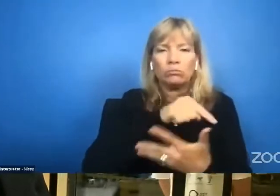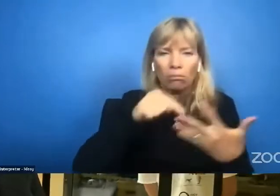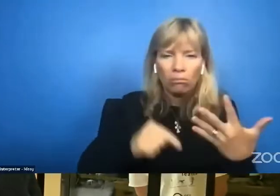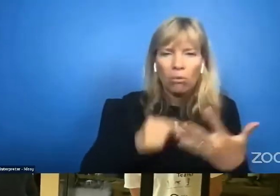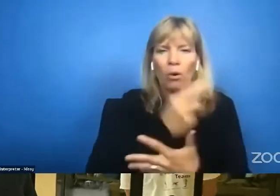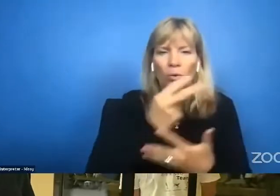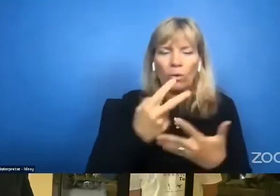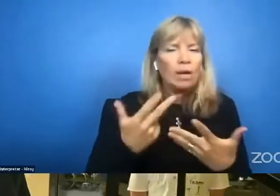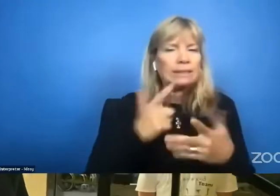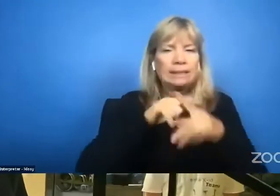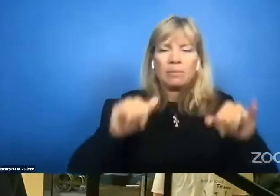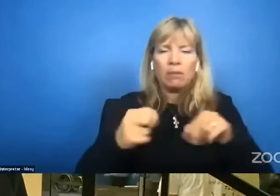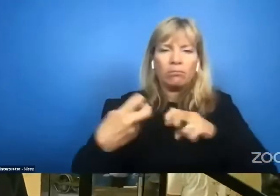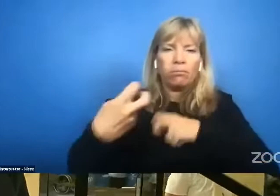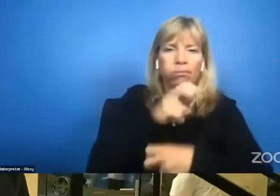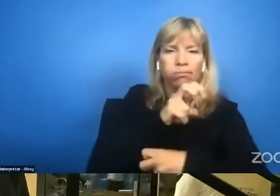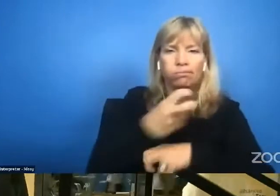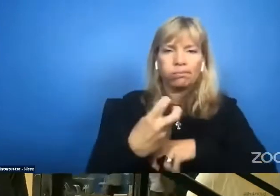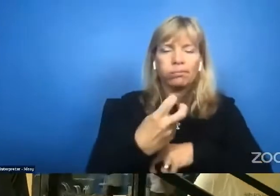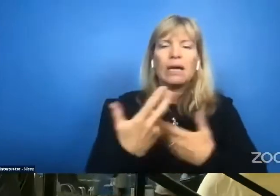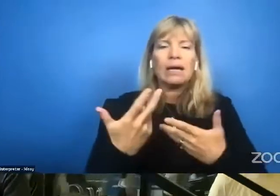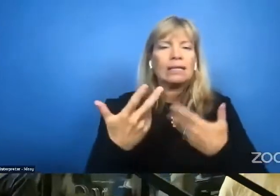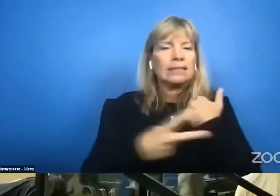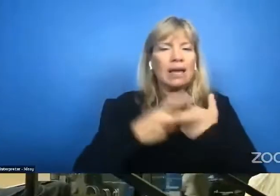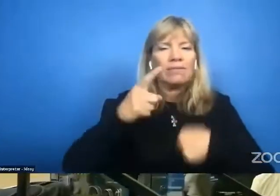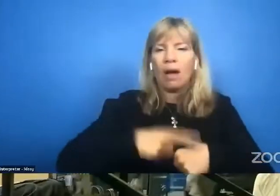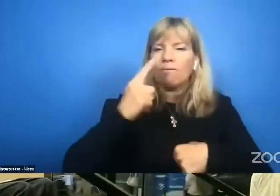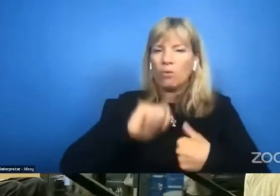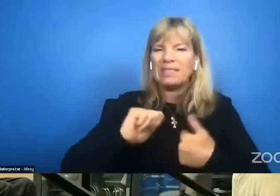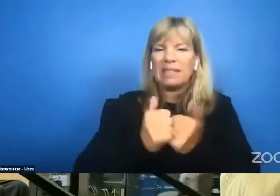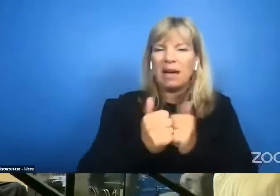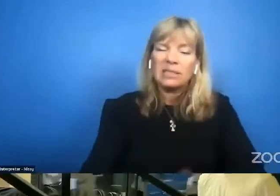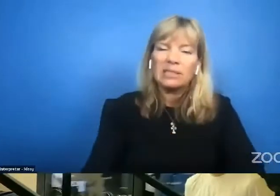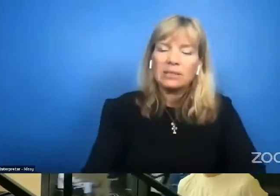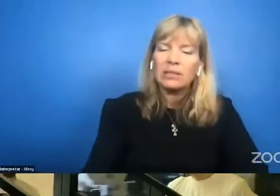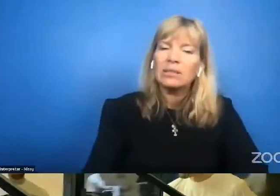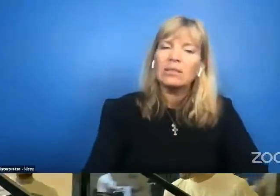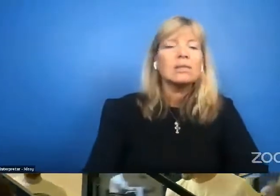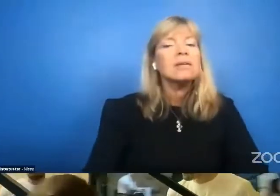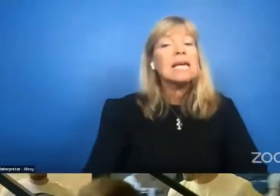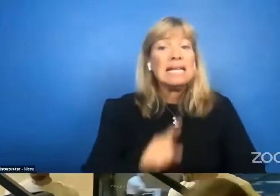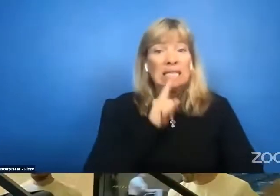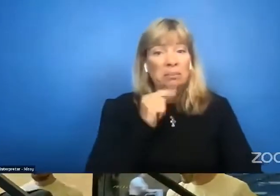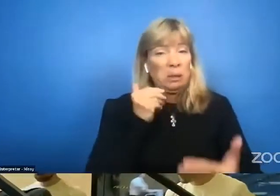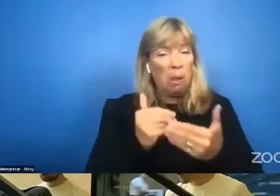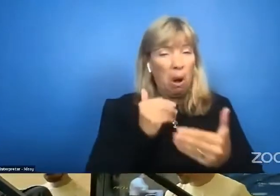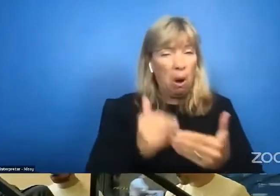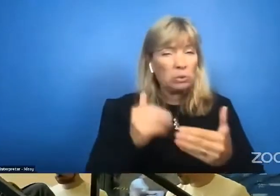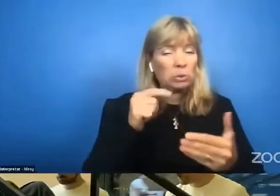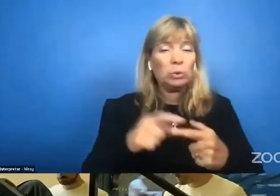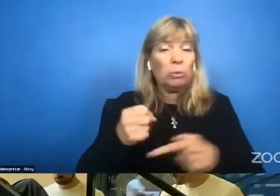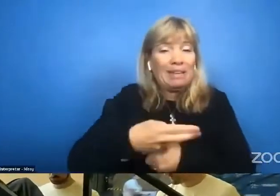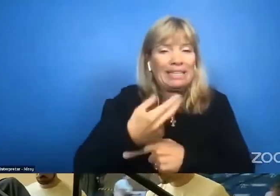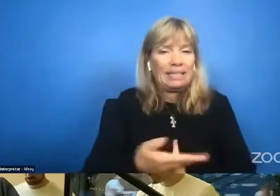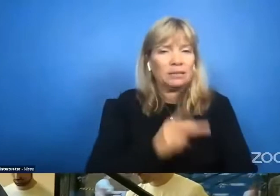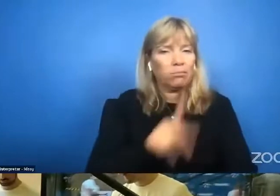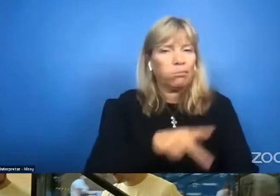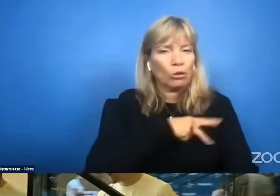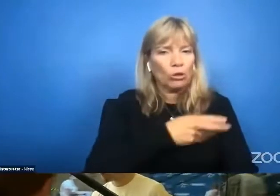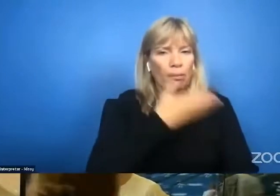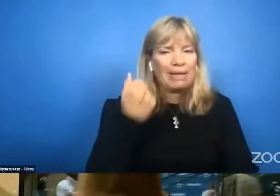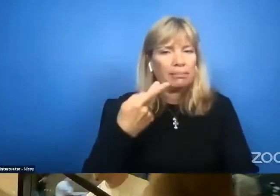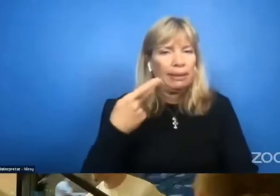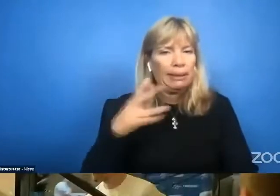time for the competition. It's going to be very close to the PB, isn't it, here? 2 minutes 37, he's at 1 minute 51 right